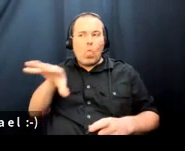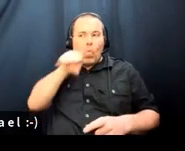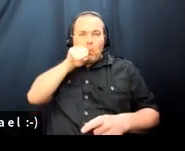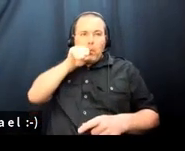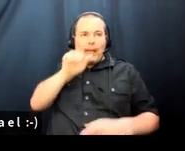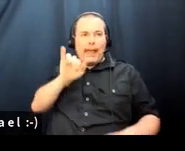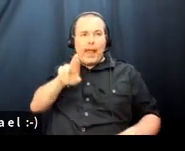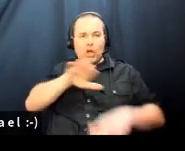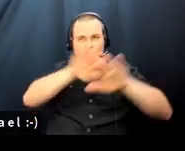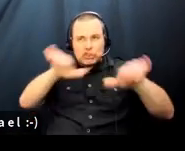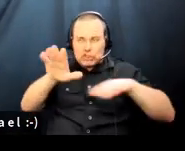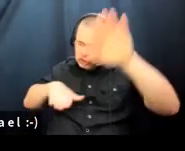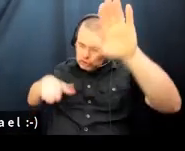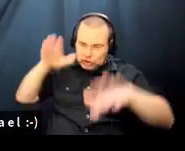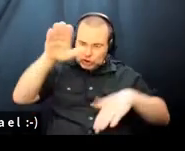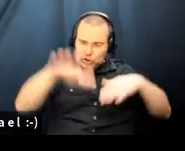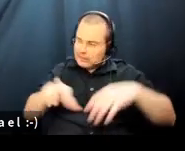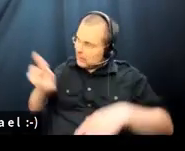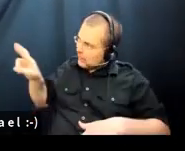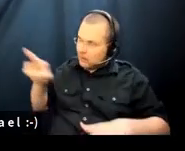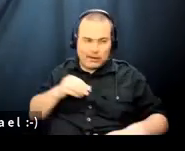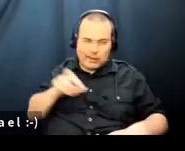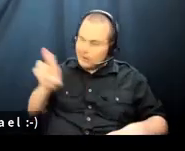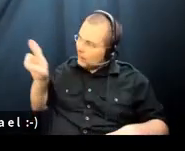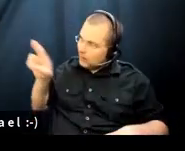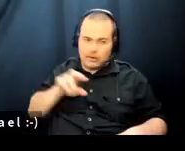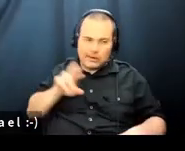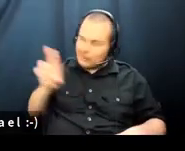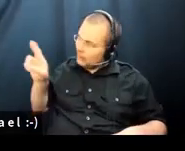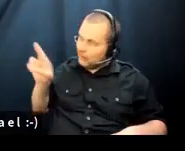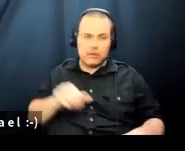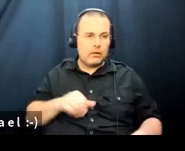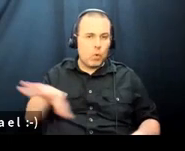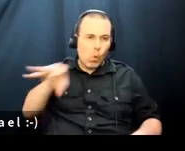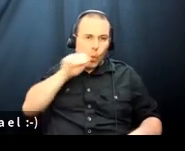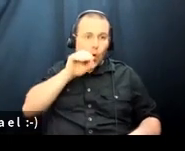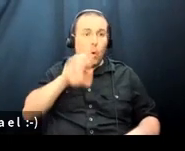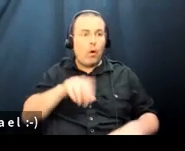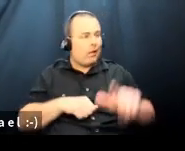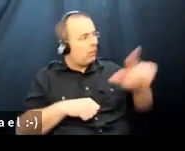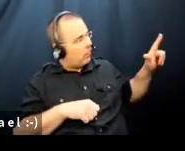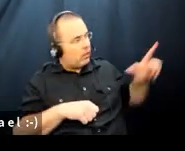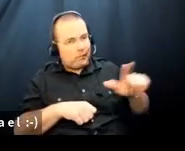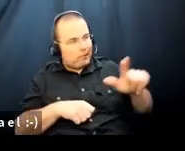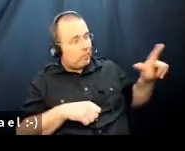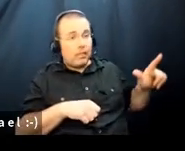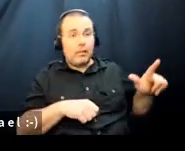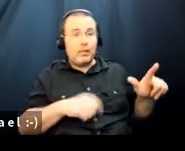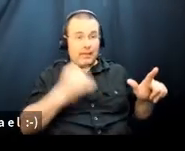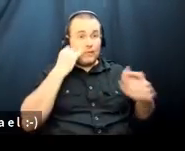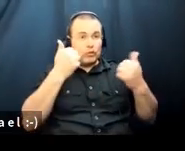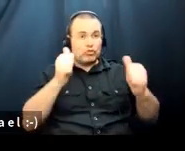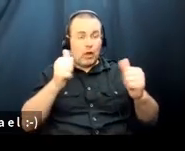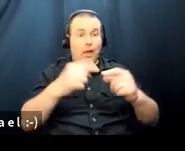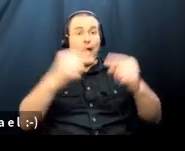Well, try taking your head out of the water the other direction. You're likely to get a mouthful of water the first few times you do